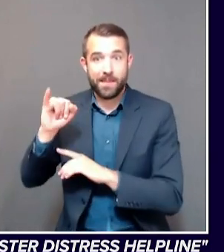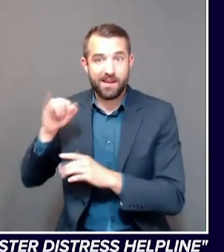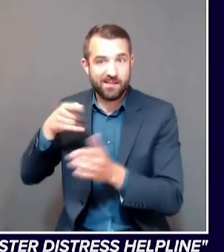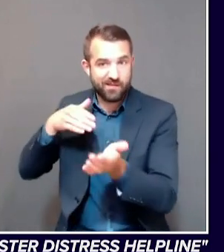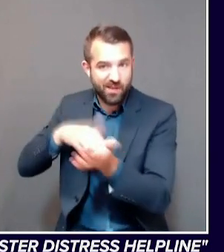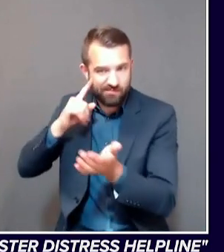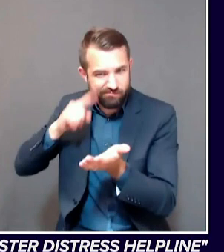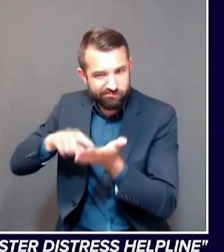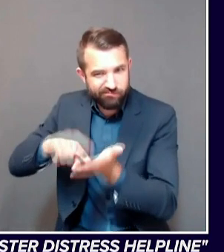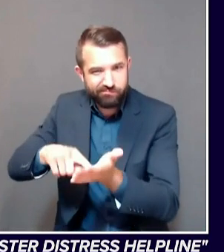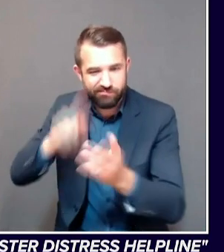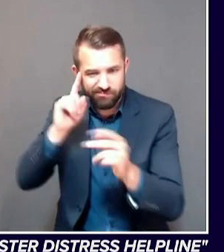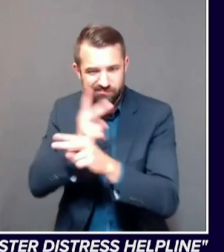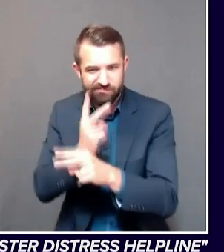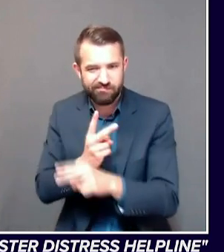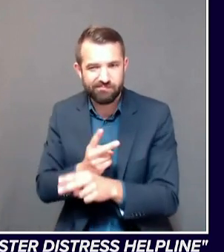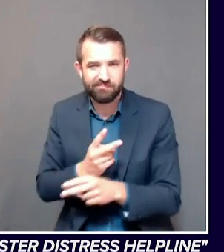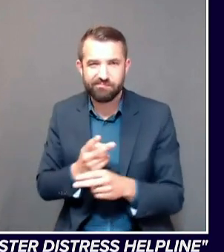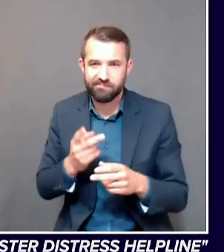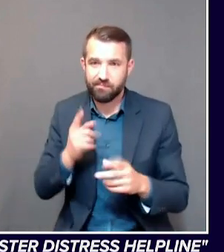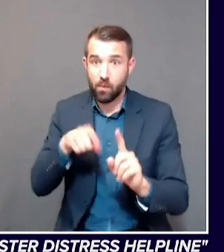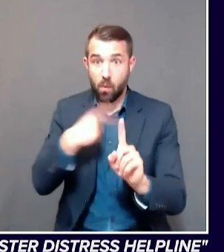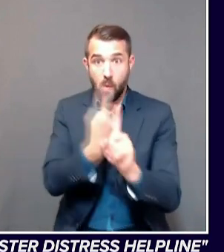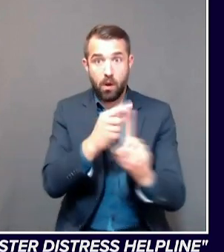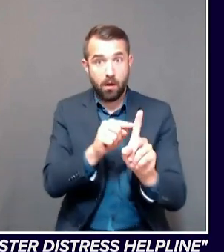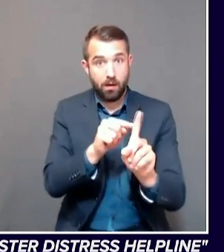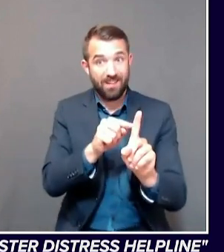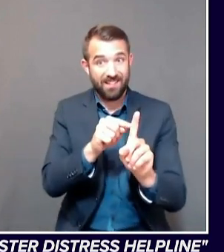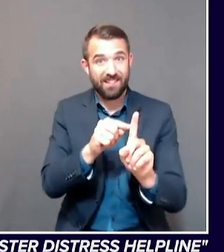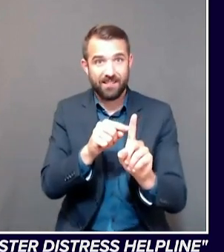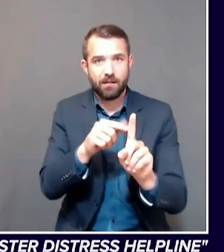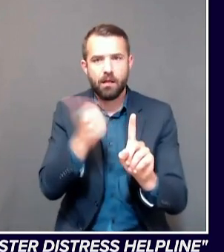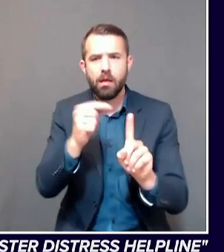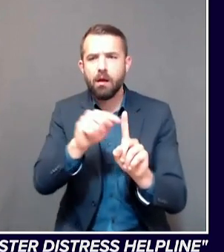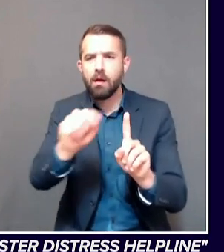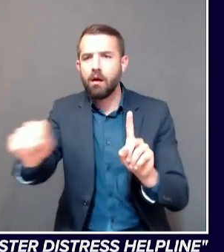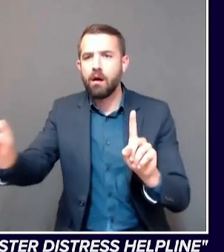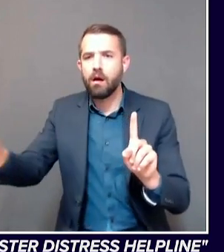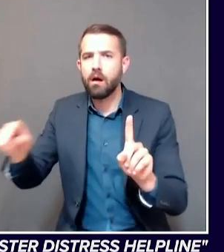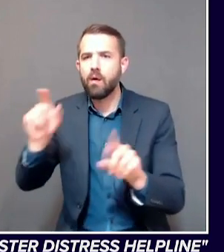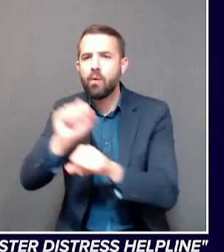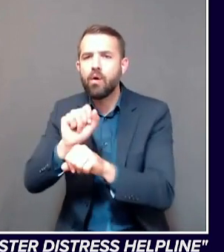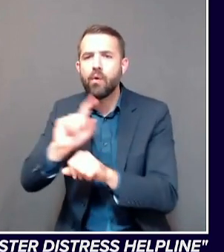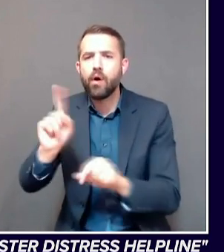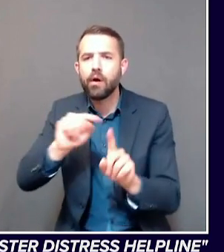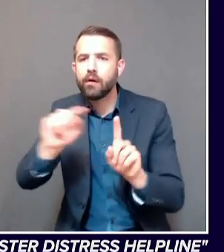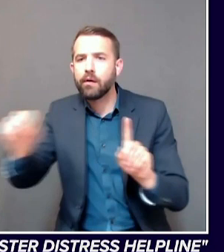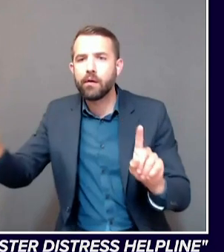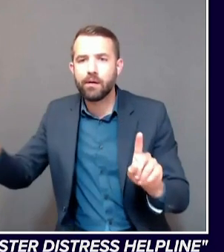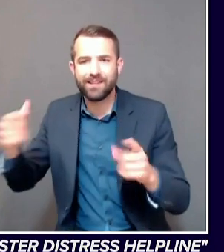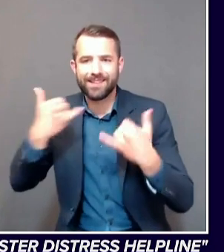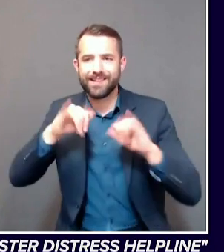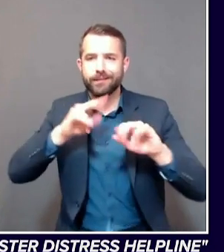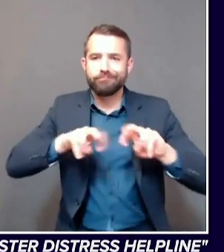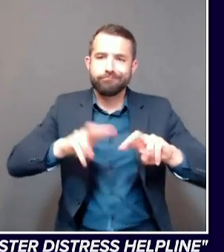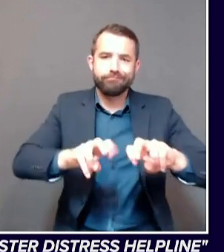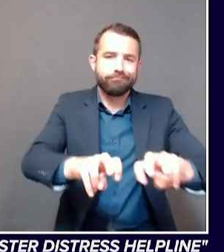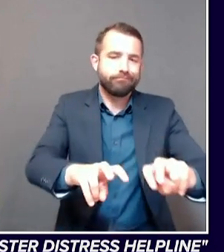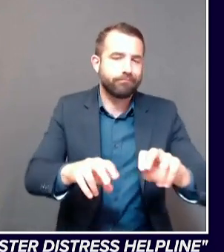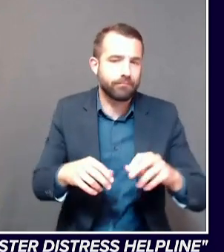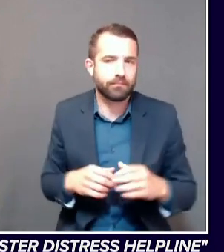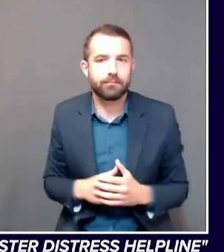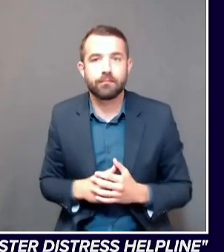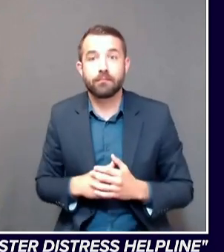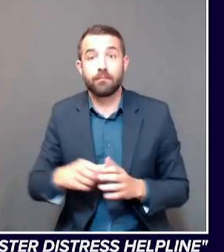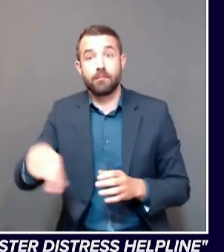with all workplace sites or workplace outbreaks, is whether individuals may have contracted the virus there or whether they may have